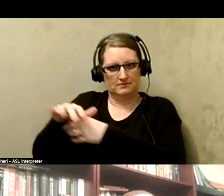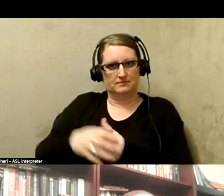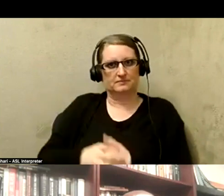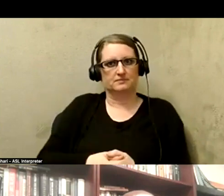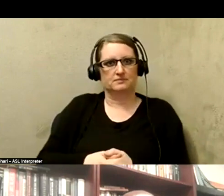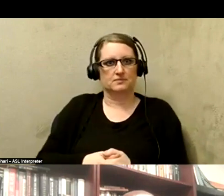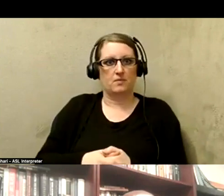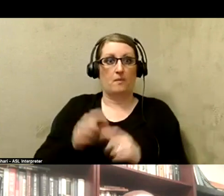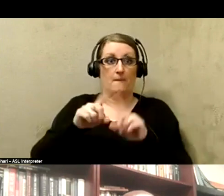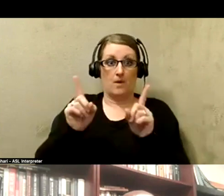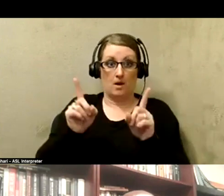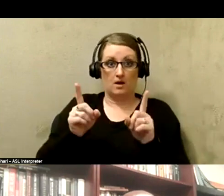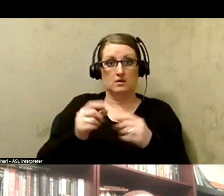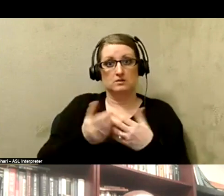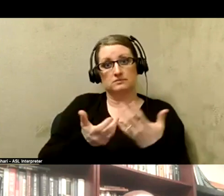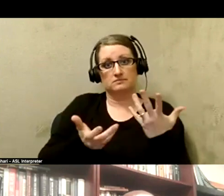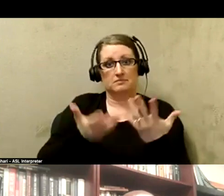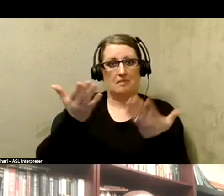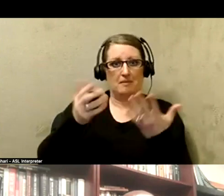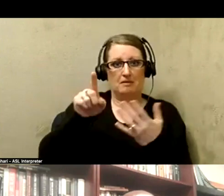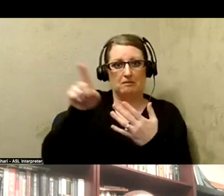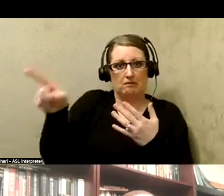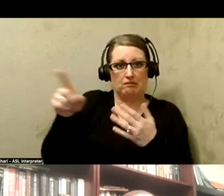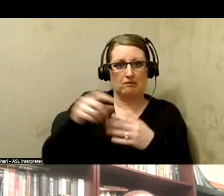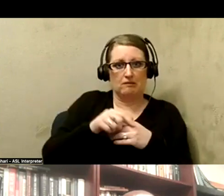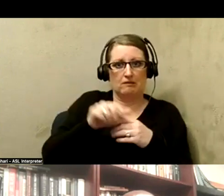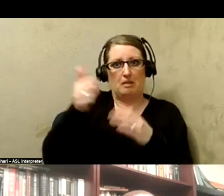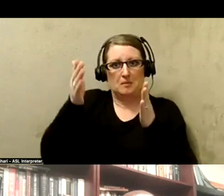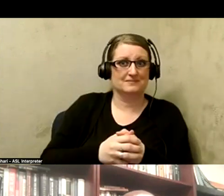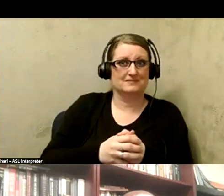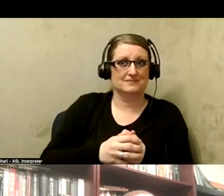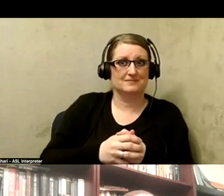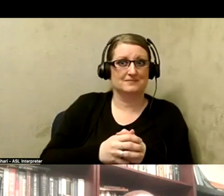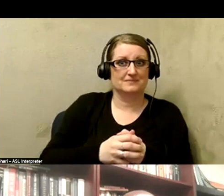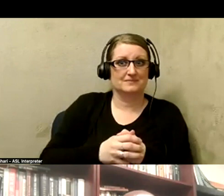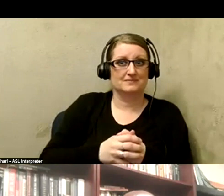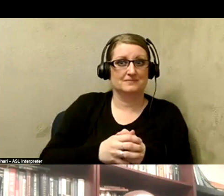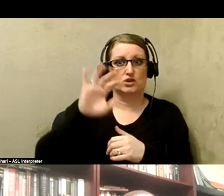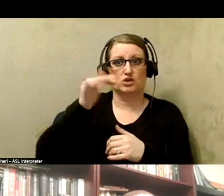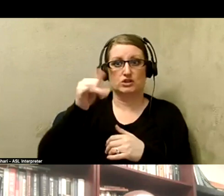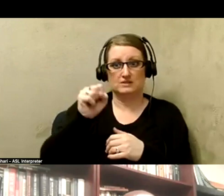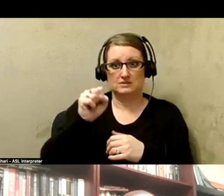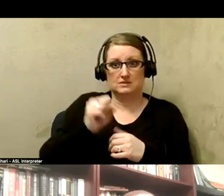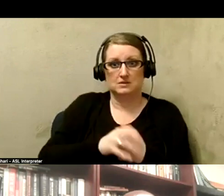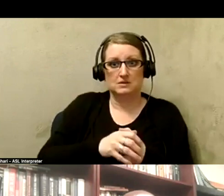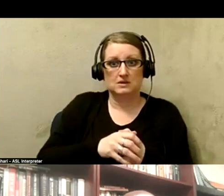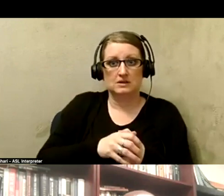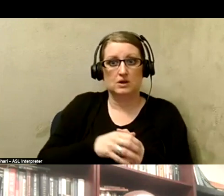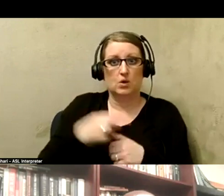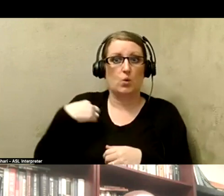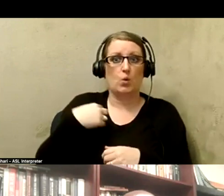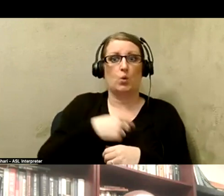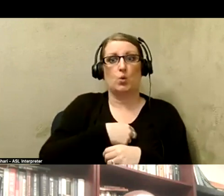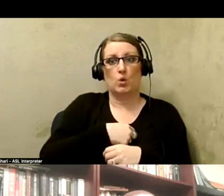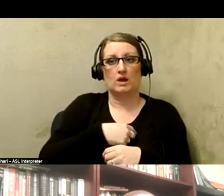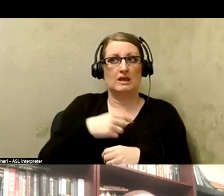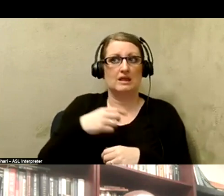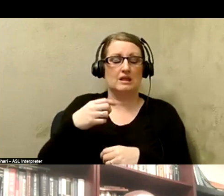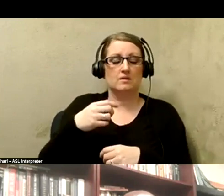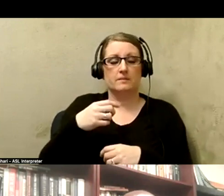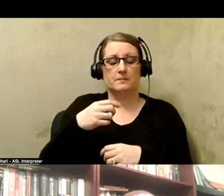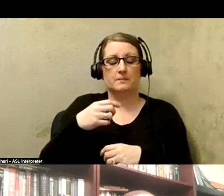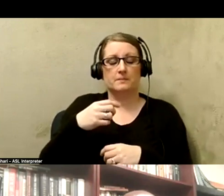But yeah, I mean, maybe Chris and Matthew have other thoughts. Yeah, you know, we hear about